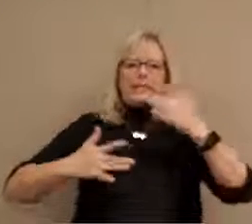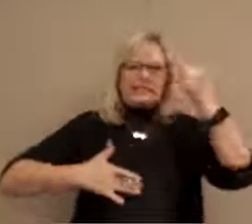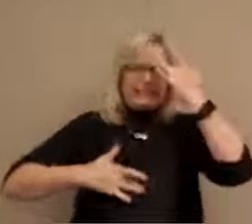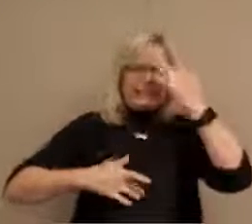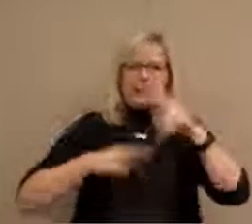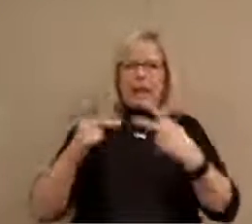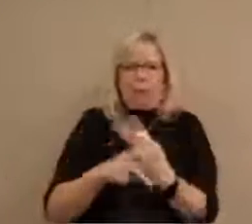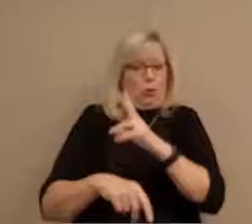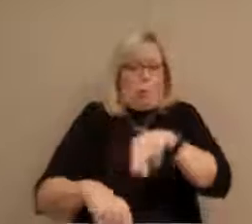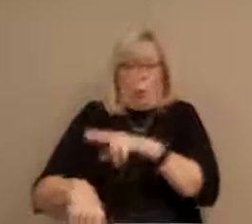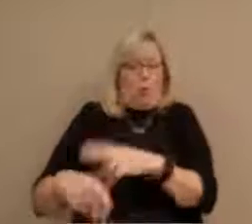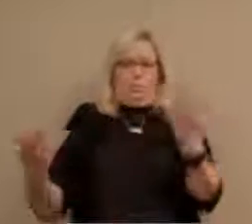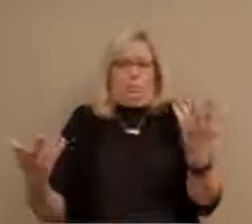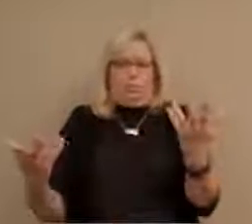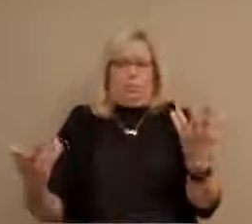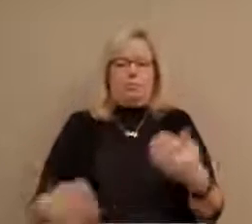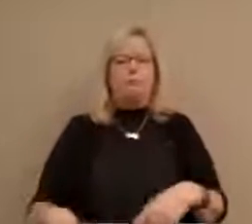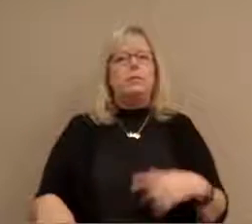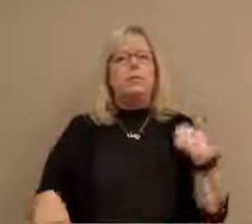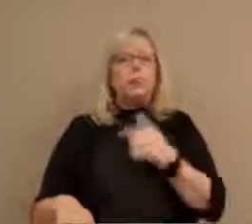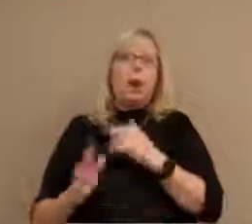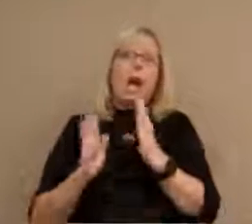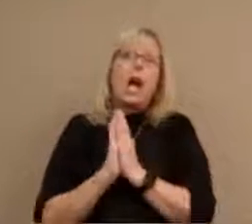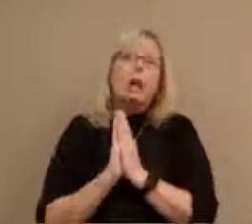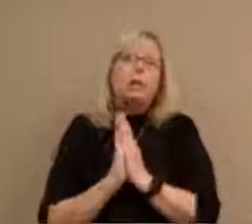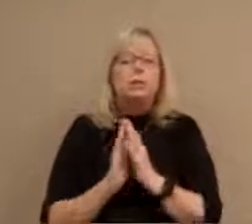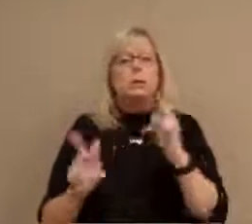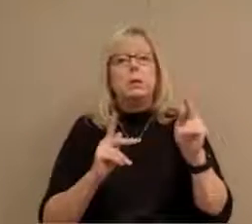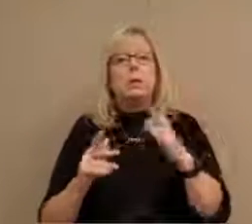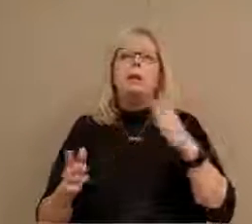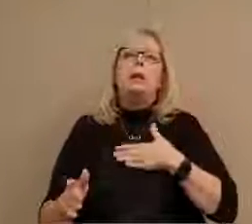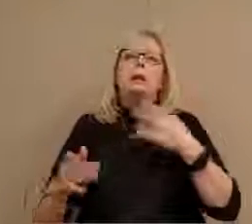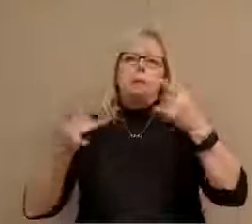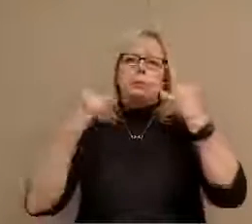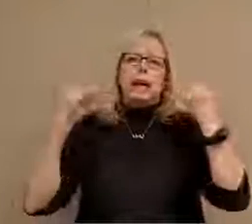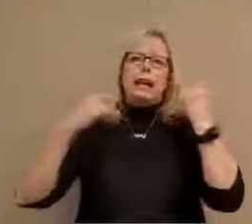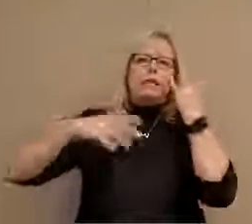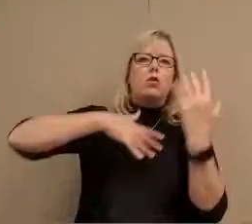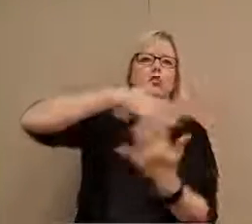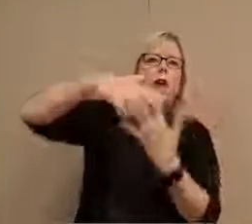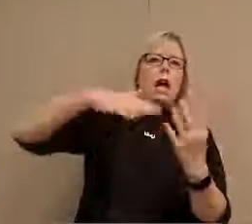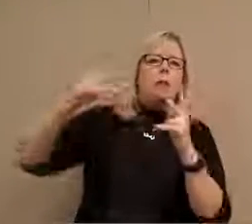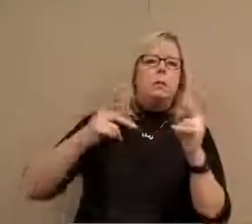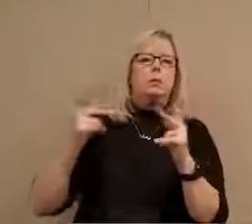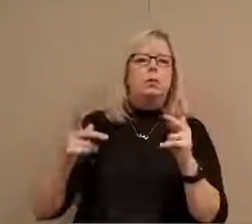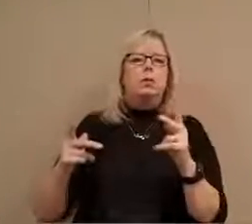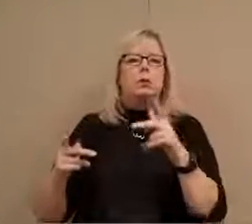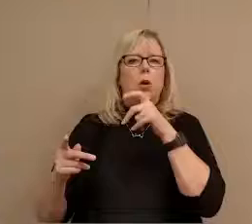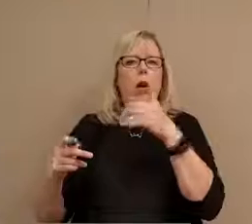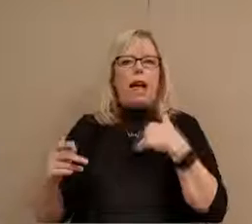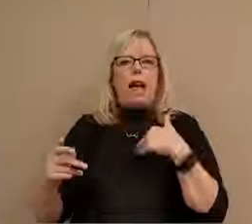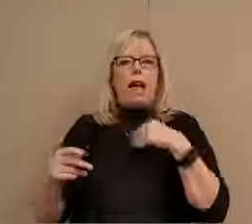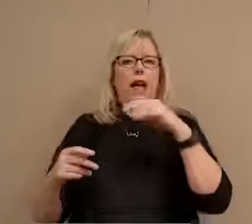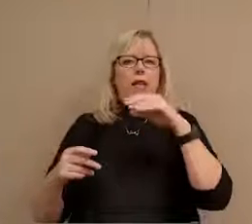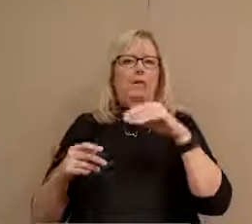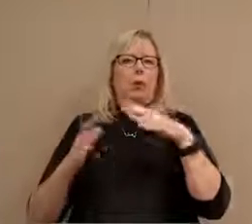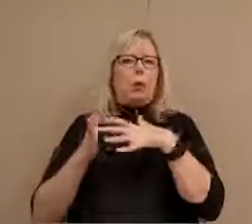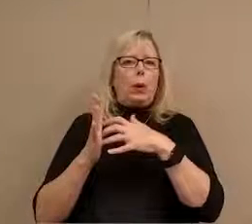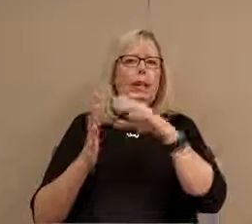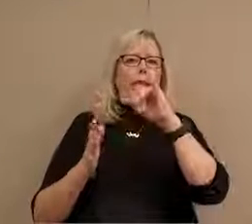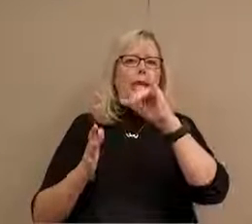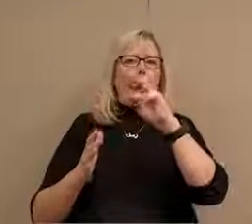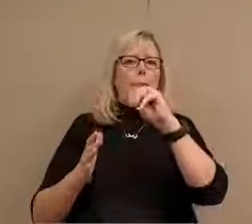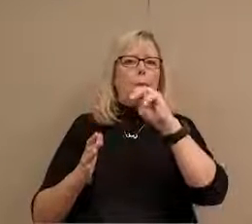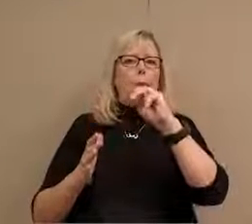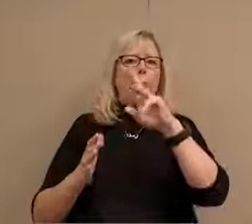time naturally. So we ask that people mask up if you're around people with immunocompromised